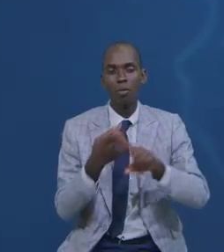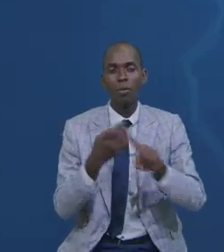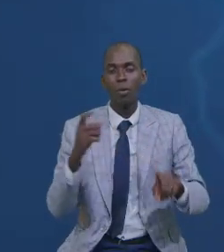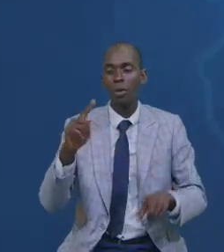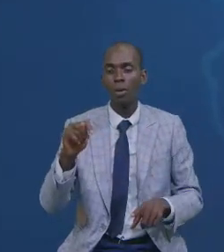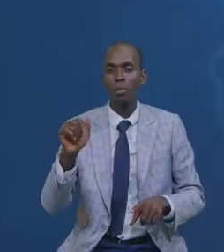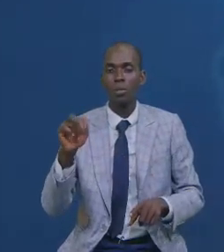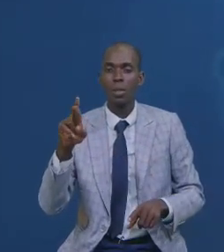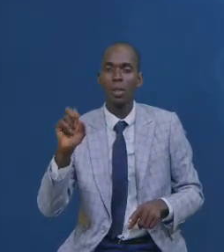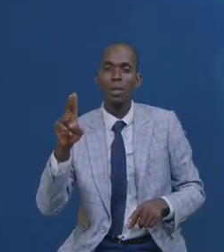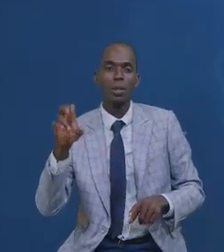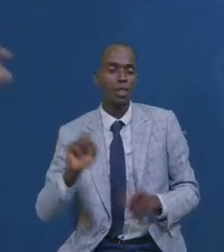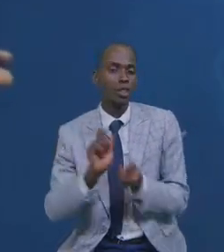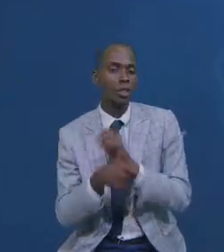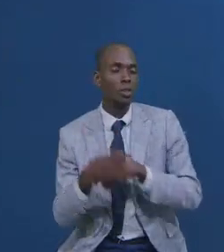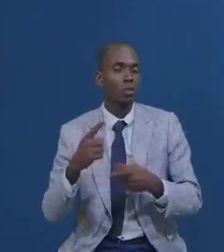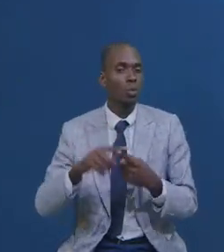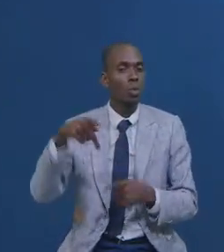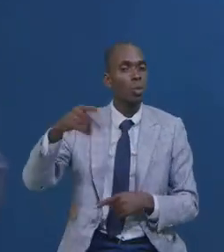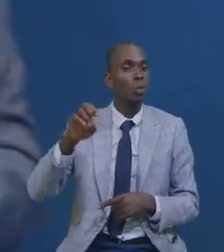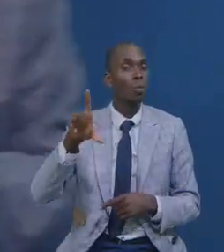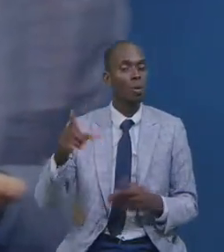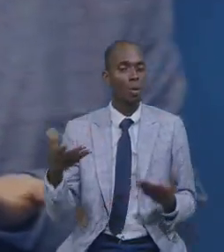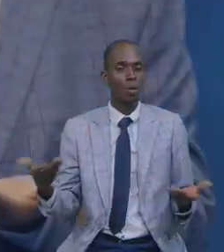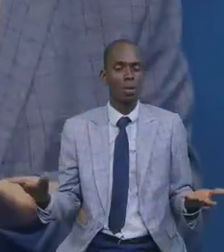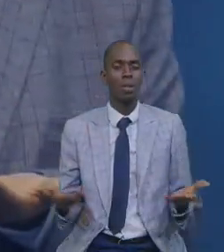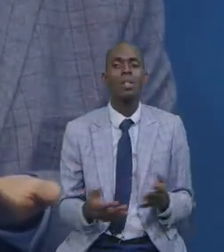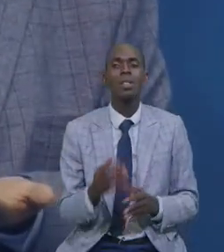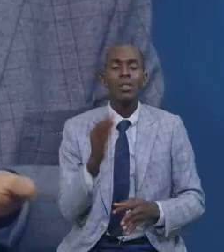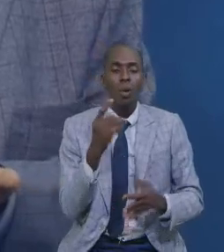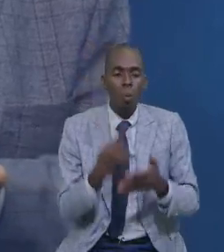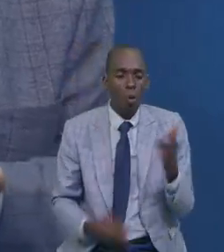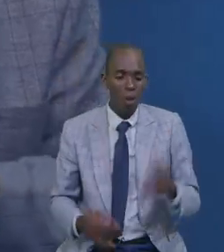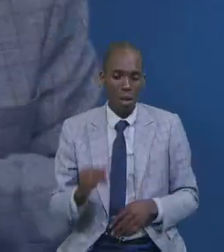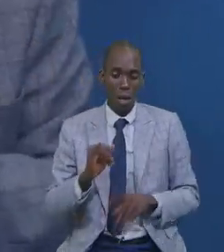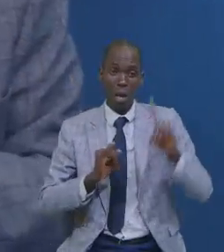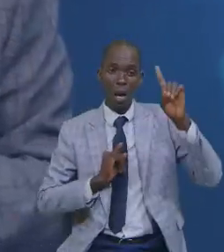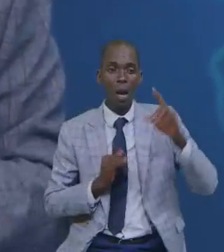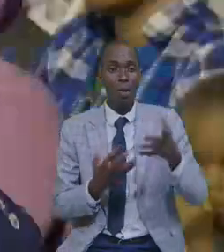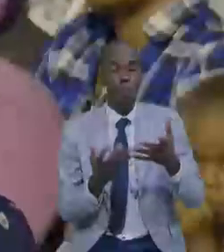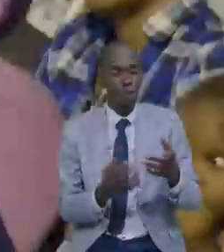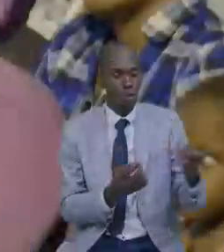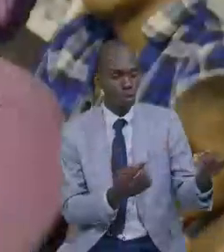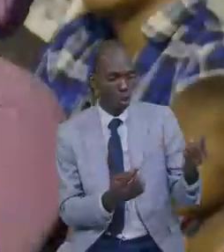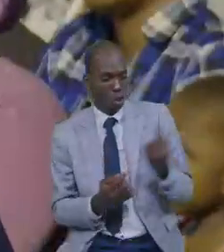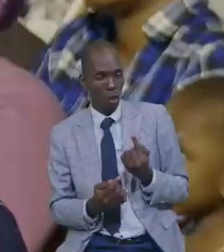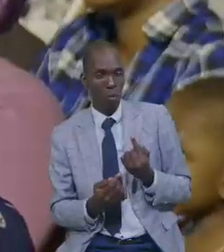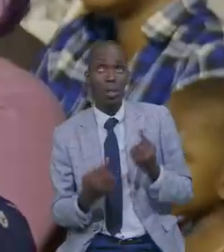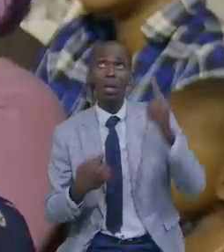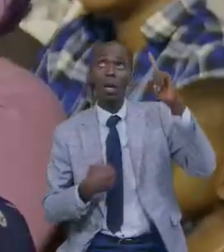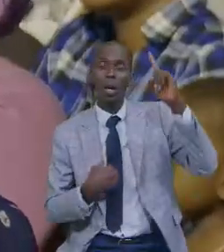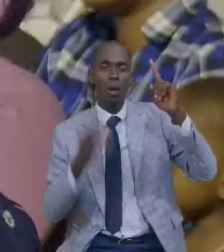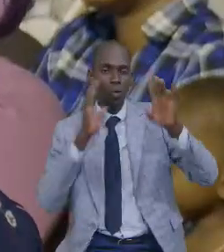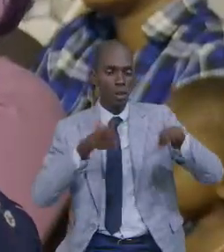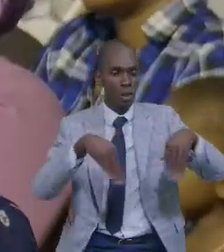not on my side. All I know is, come, I'll give you rest. Come,